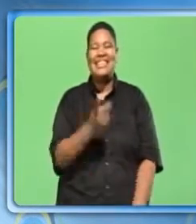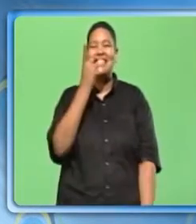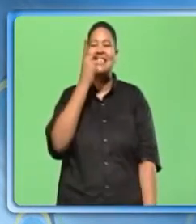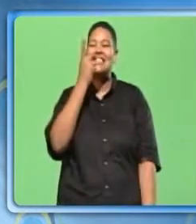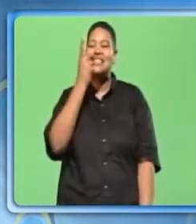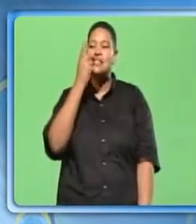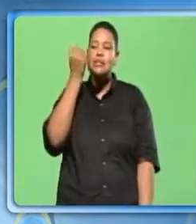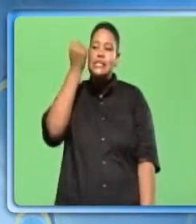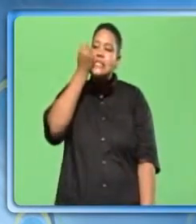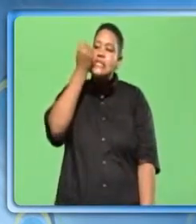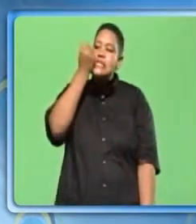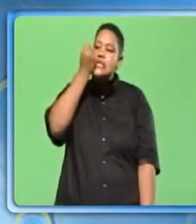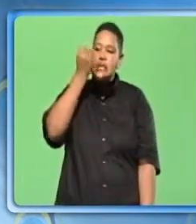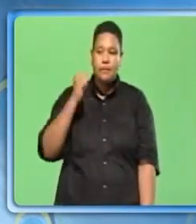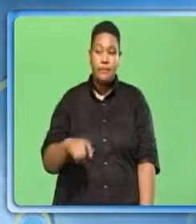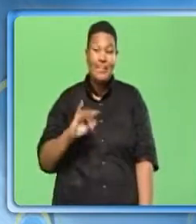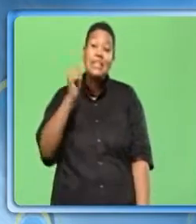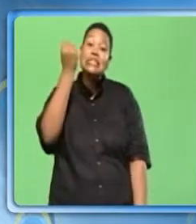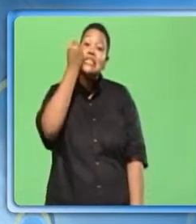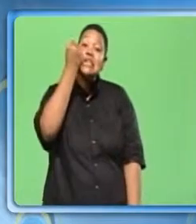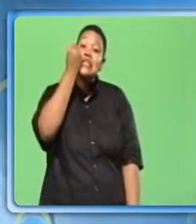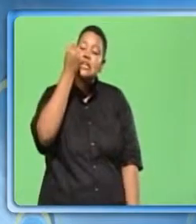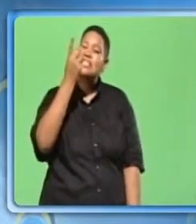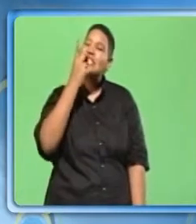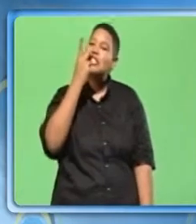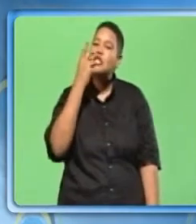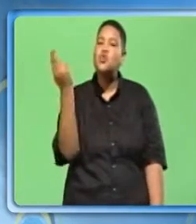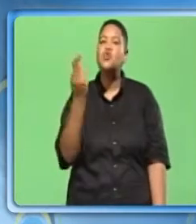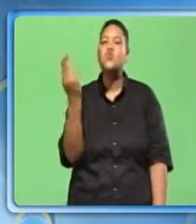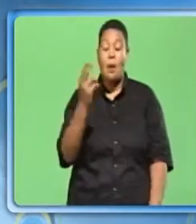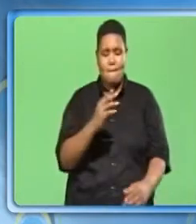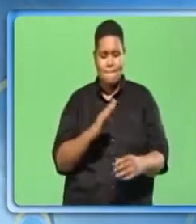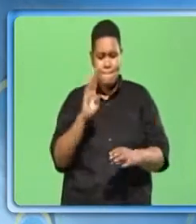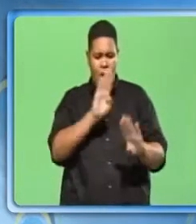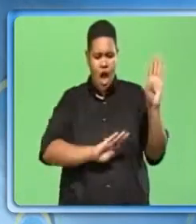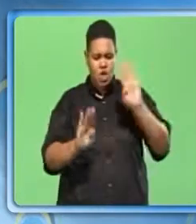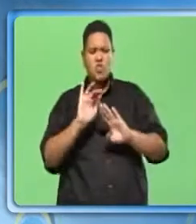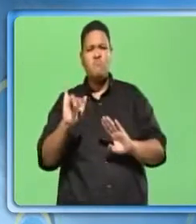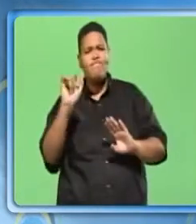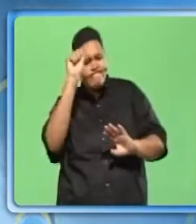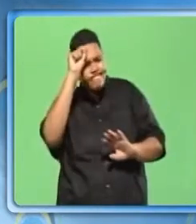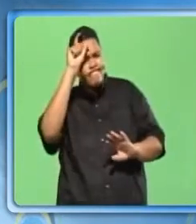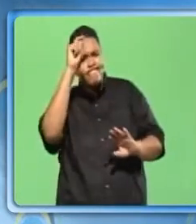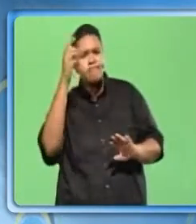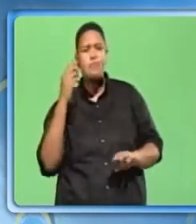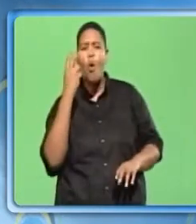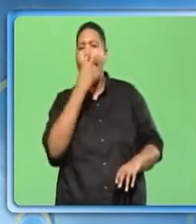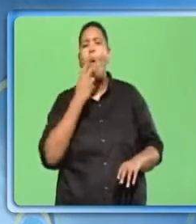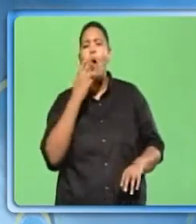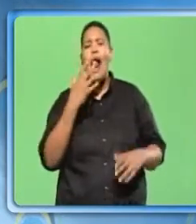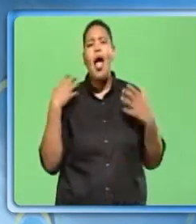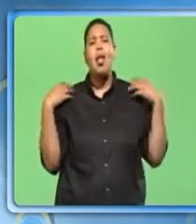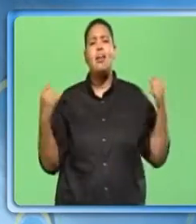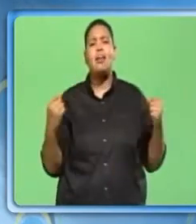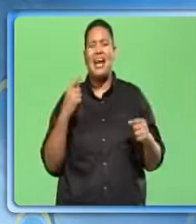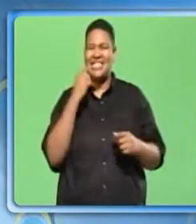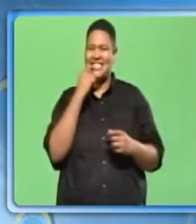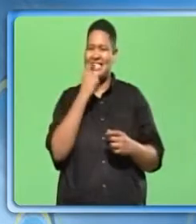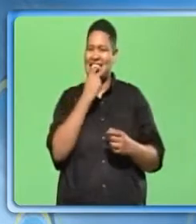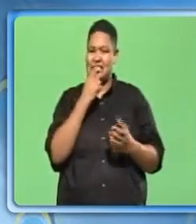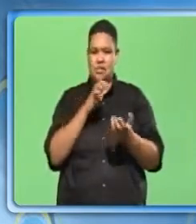Dentists. The dentist uses biology to understand oral health and teeth